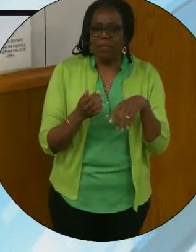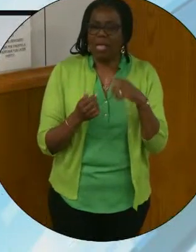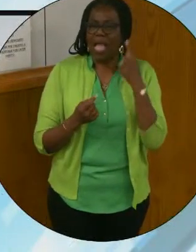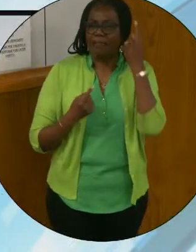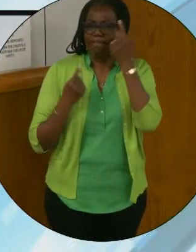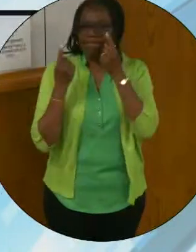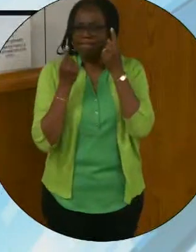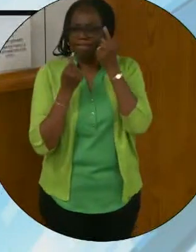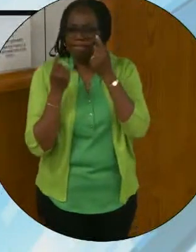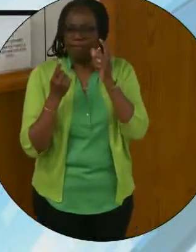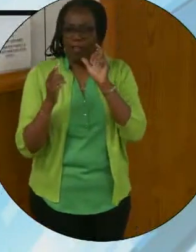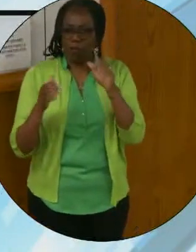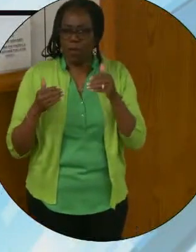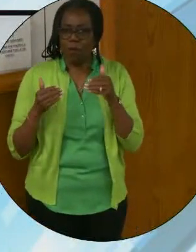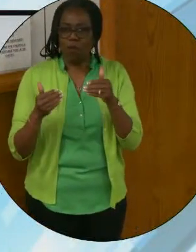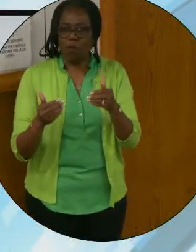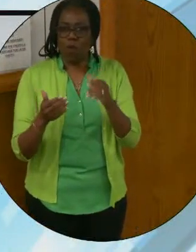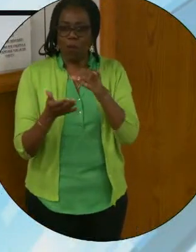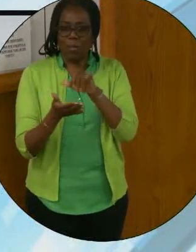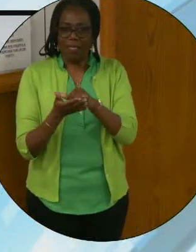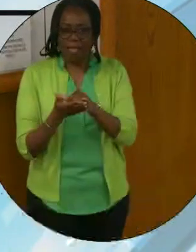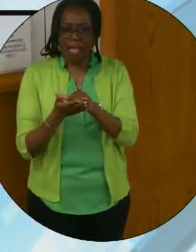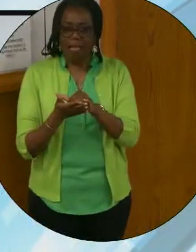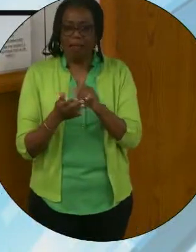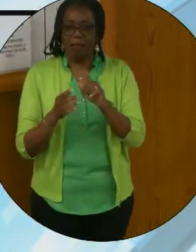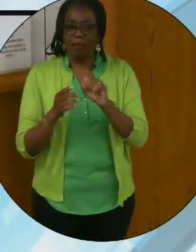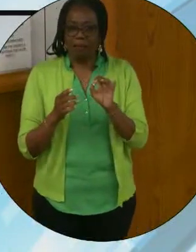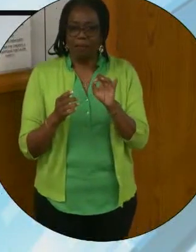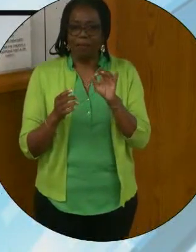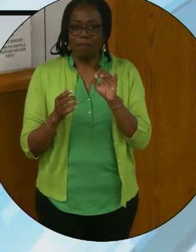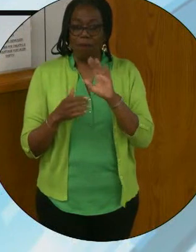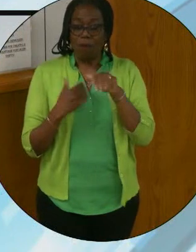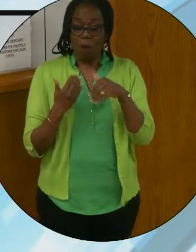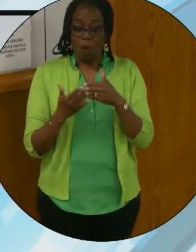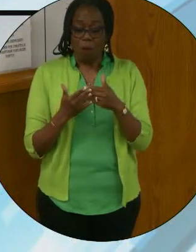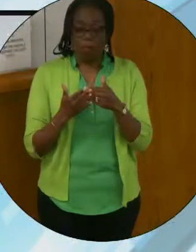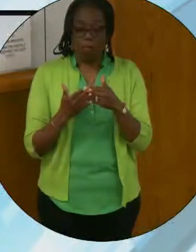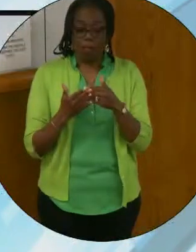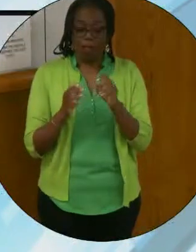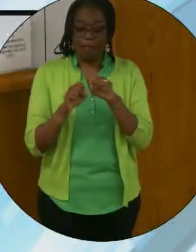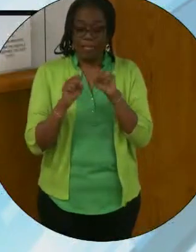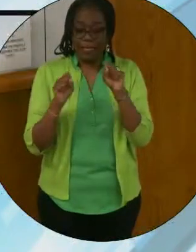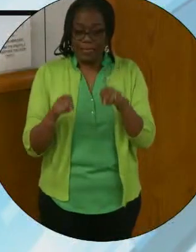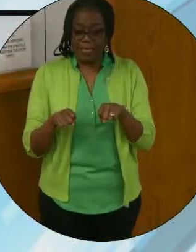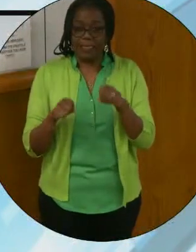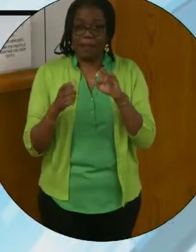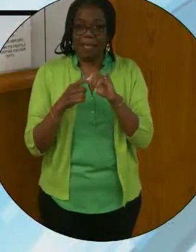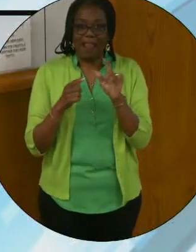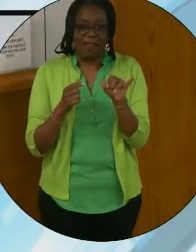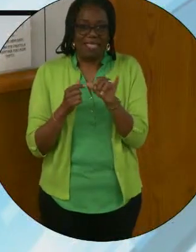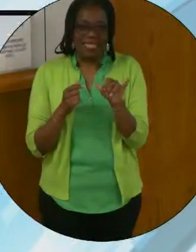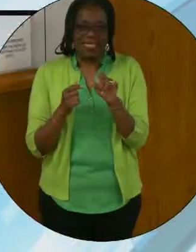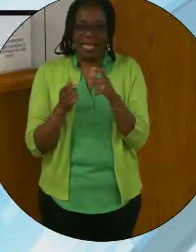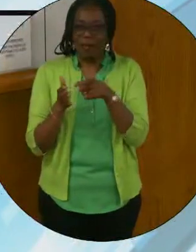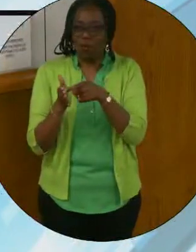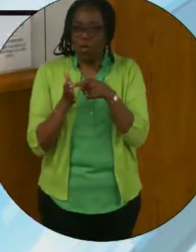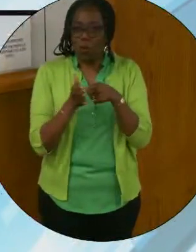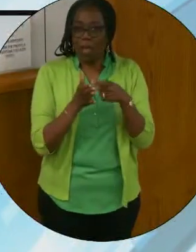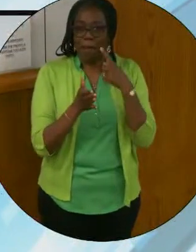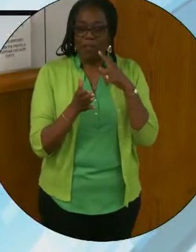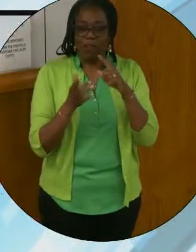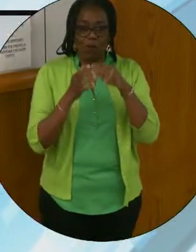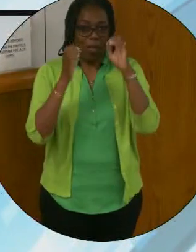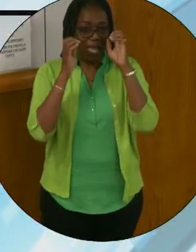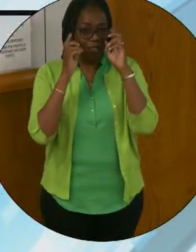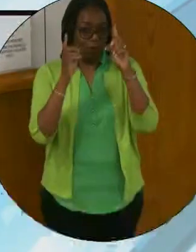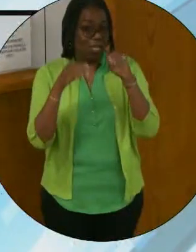have moved forward with that, and if all of the systems have the same requirements for